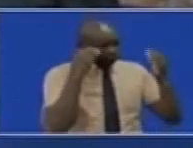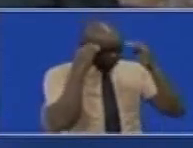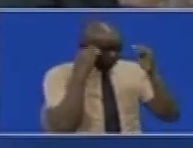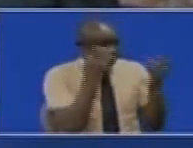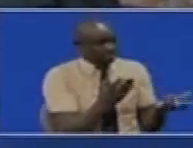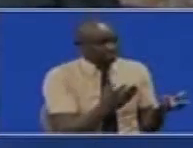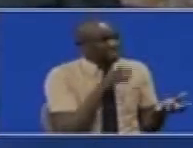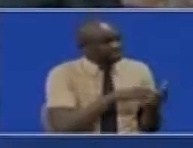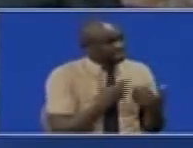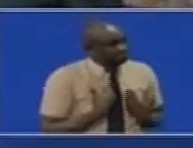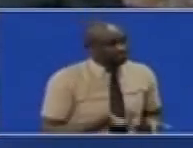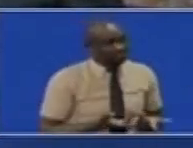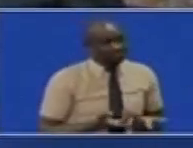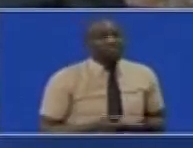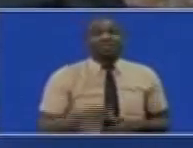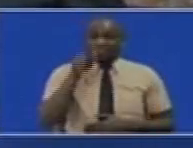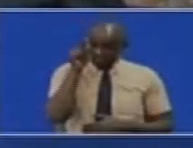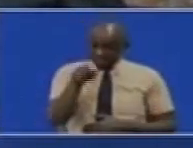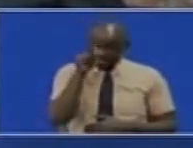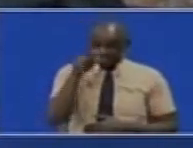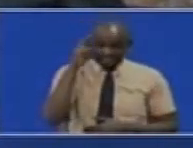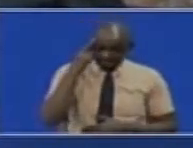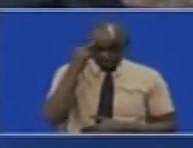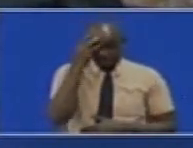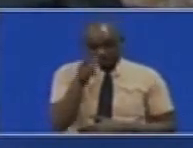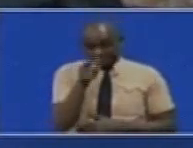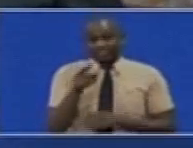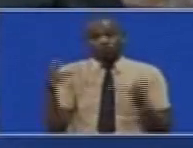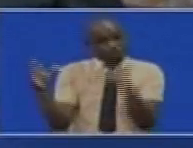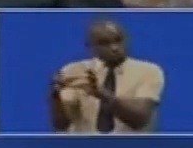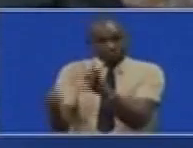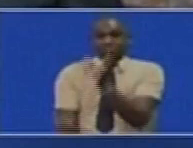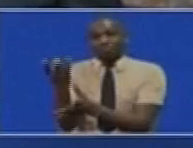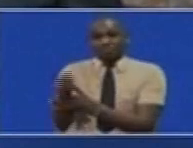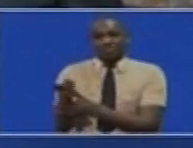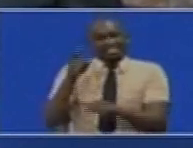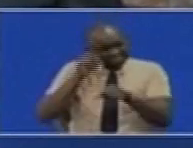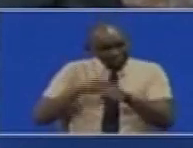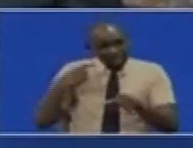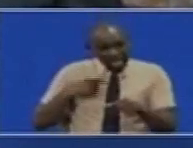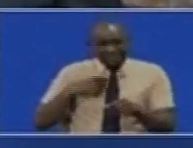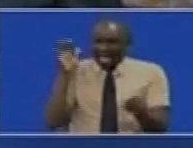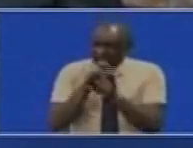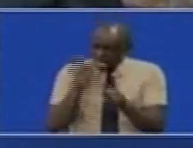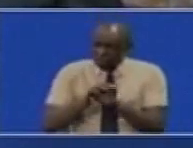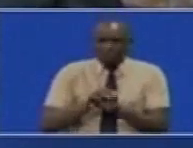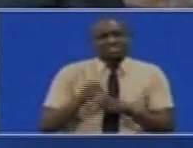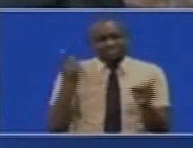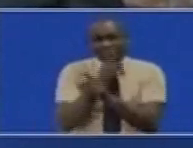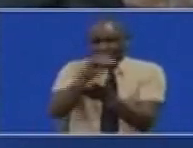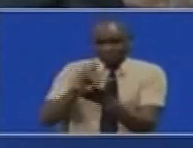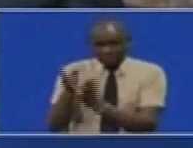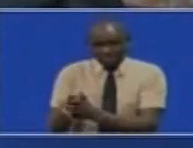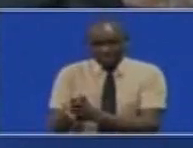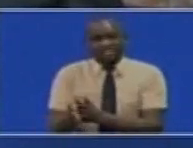concerned? That is the reason this division has been set up, because when these matters are scattered in the different divisions, they